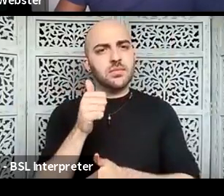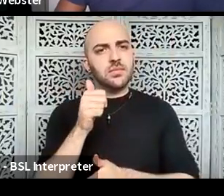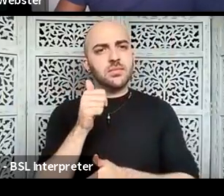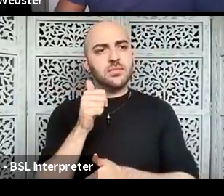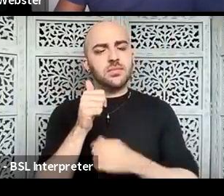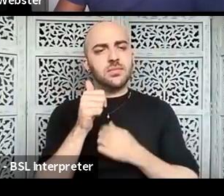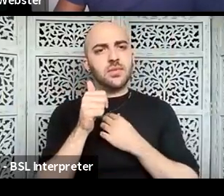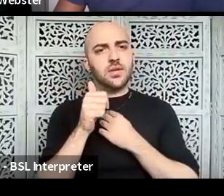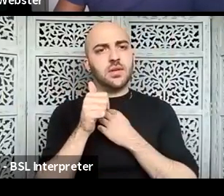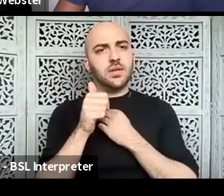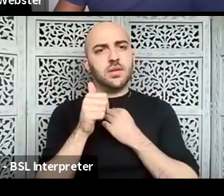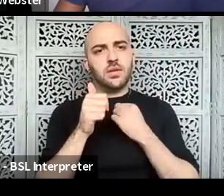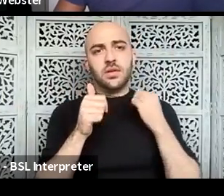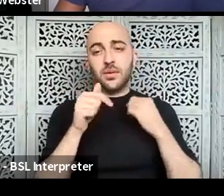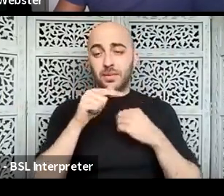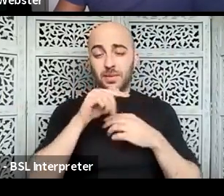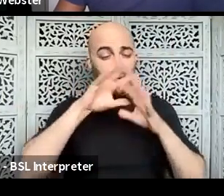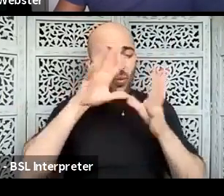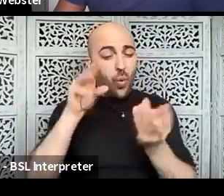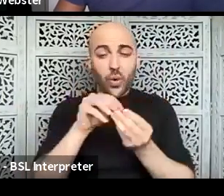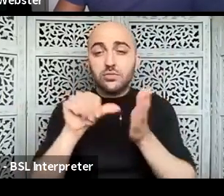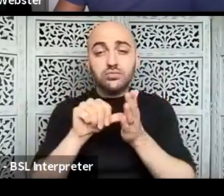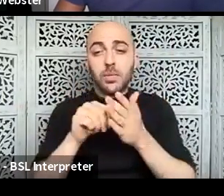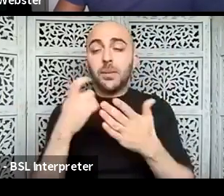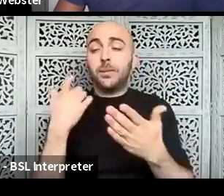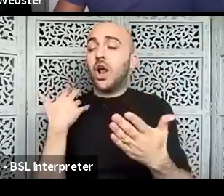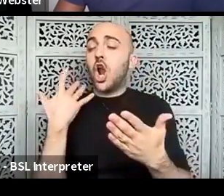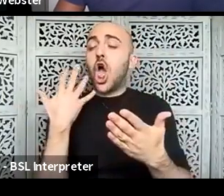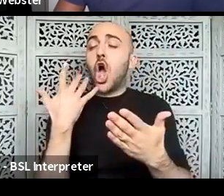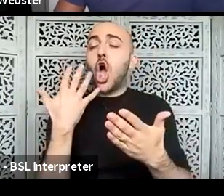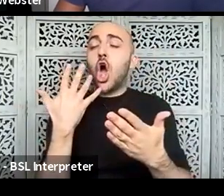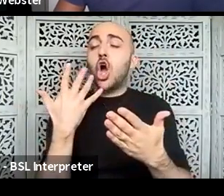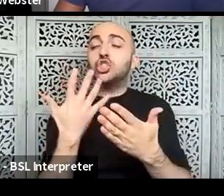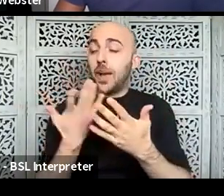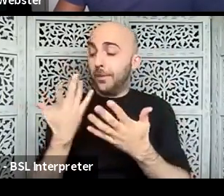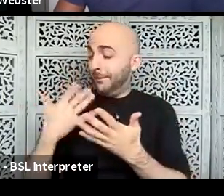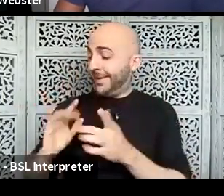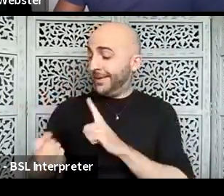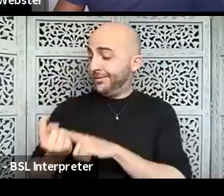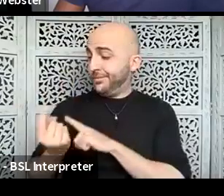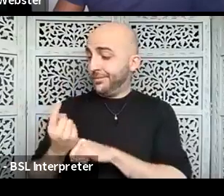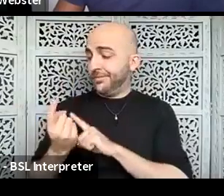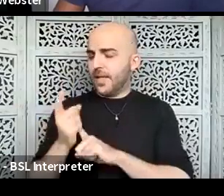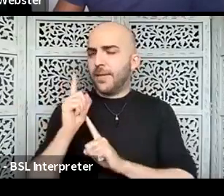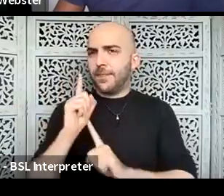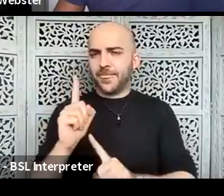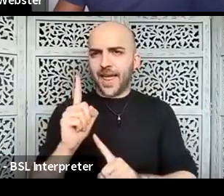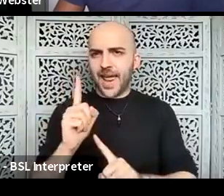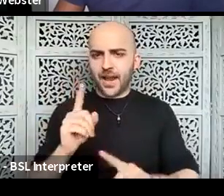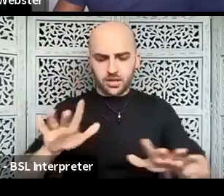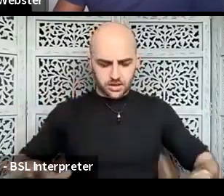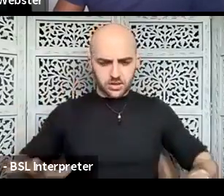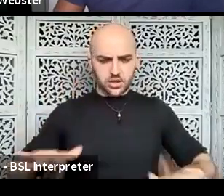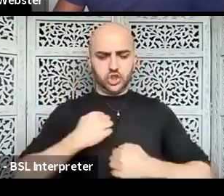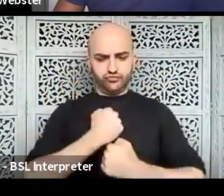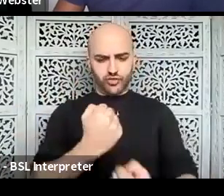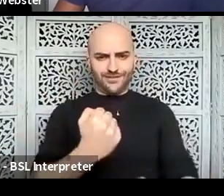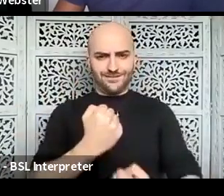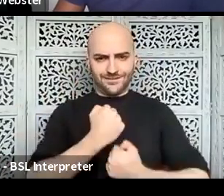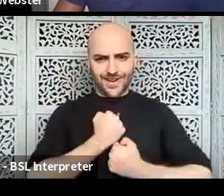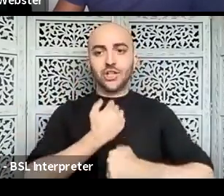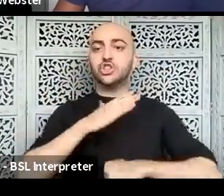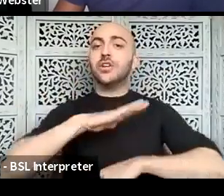have been a long time coming in telly, and then suddenly a moment of reflection and time, perhaps, as you've